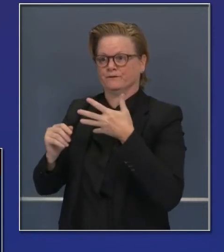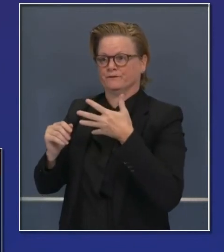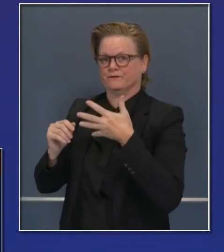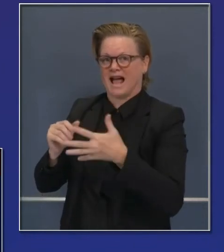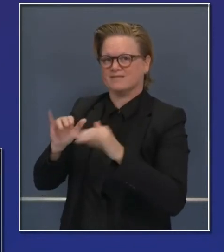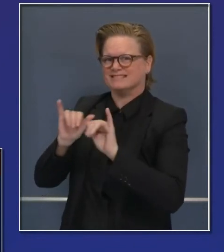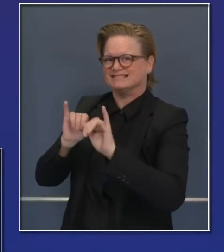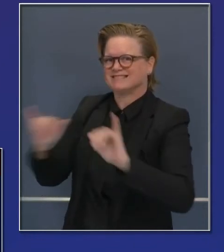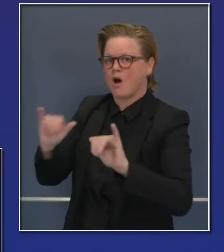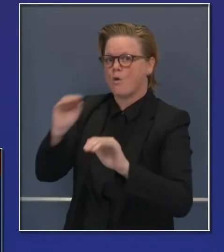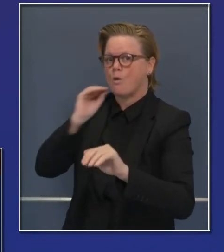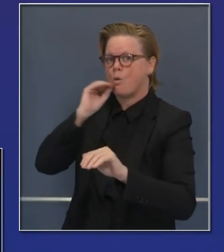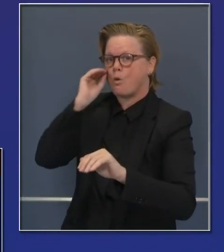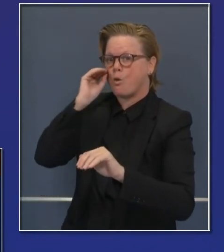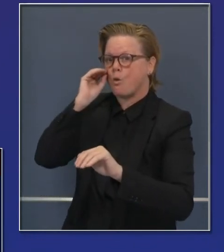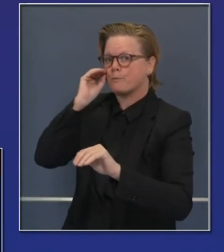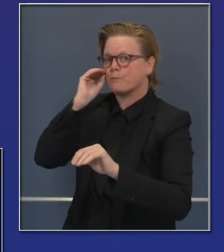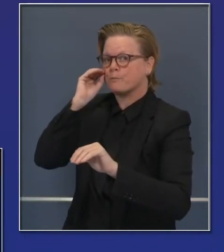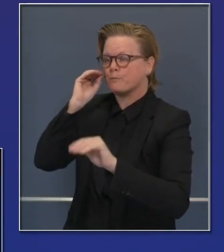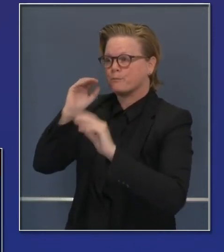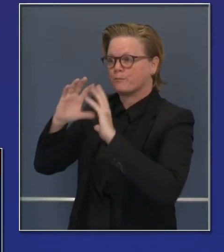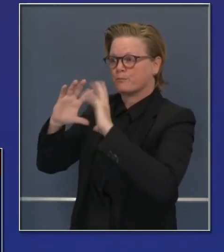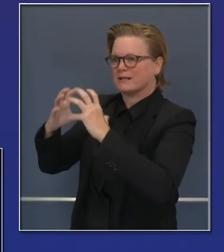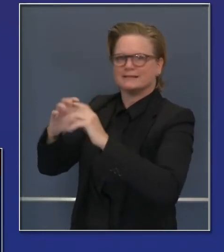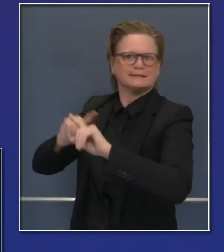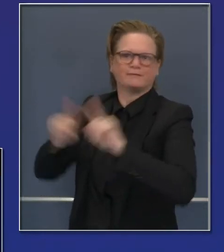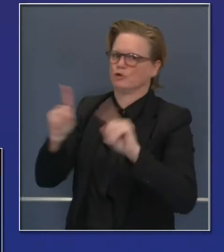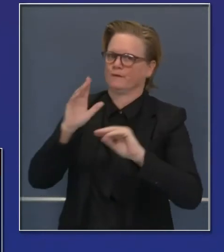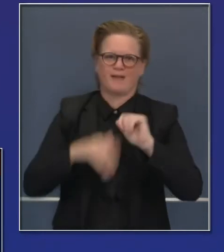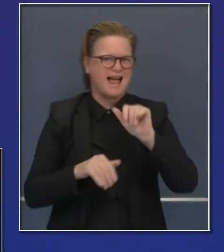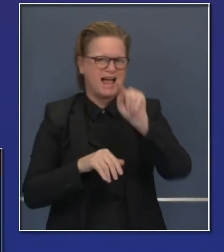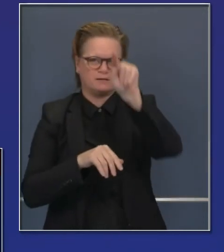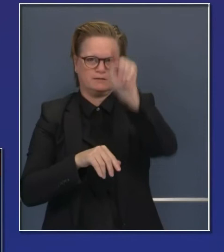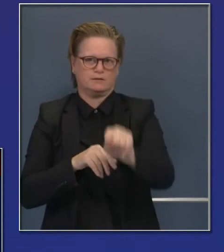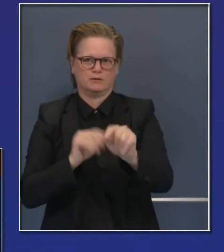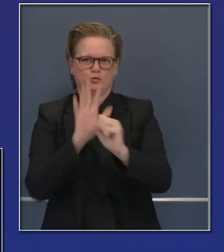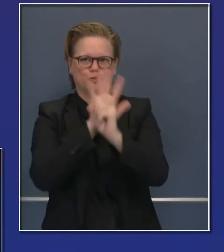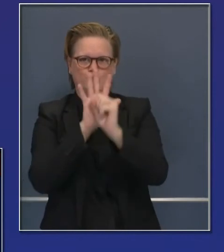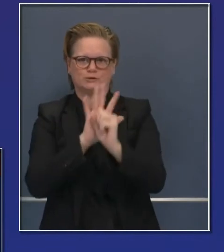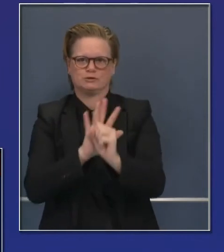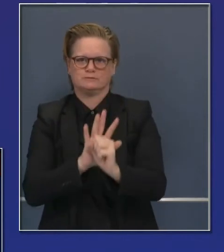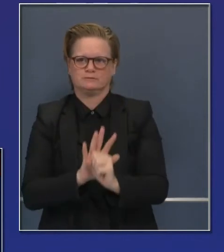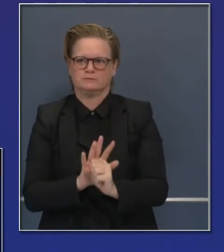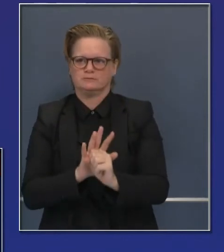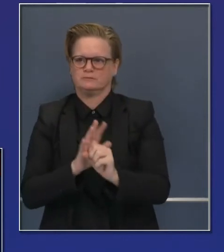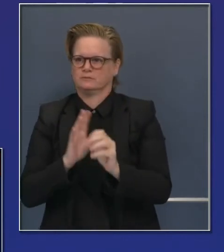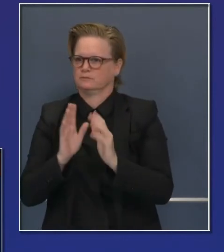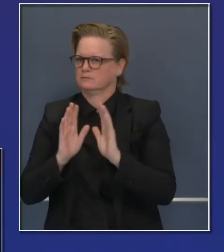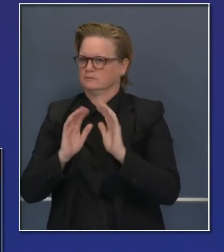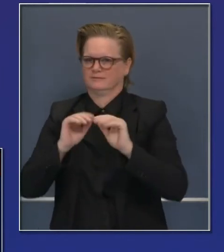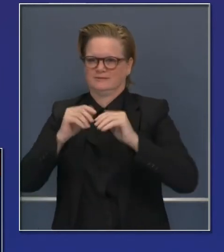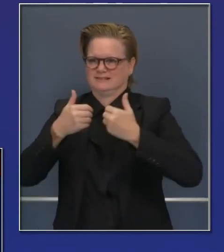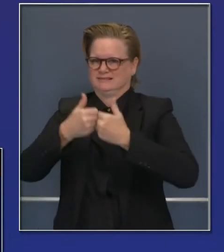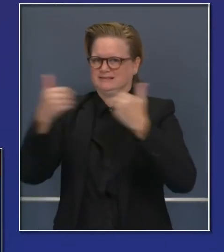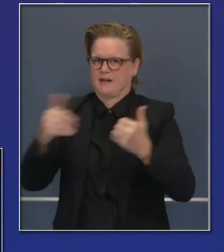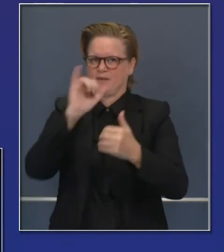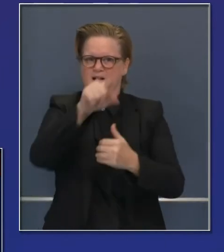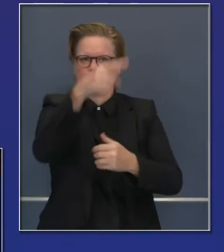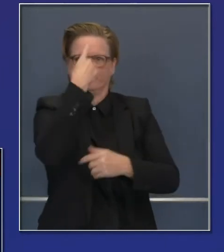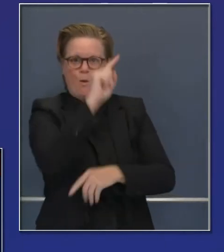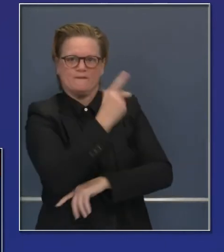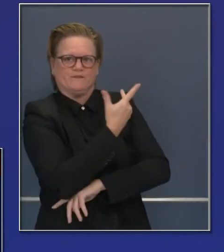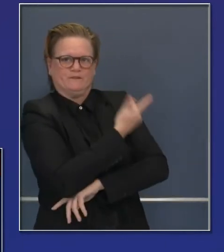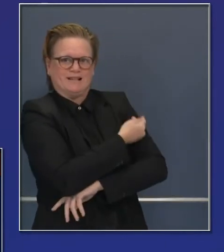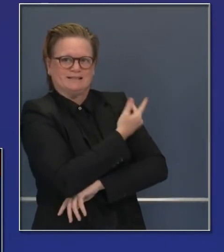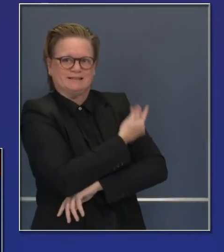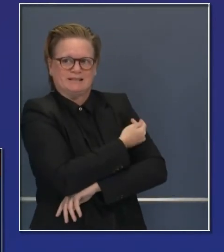are defined through our traditional vaccination protocols. But these are the regions, and these are the total number of vaccines that are going out.